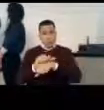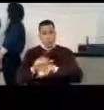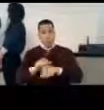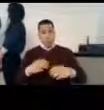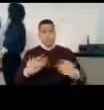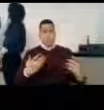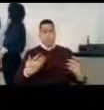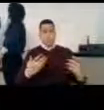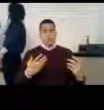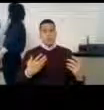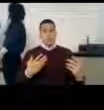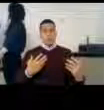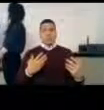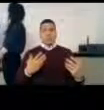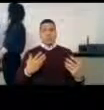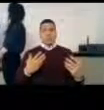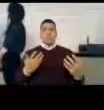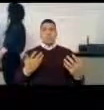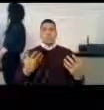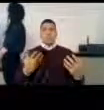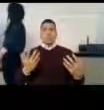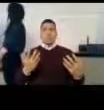providers, and to do